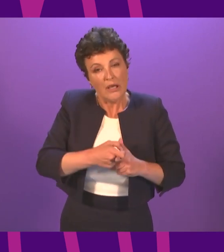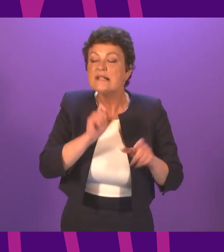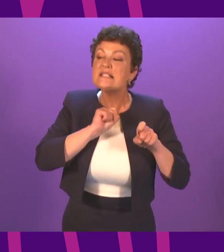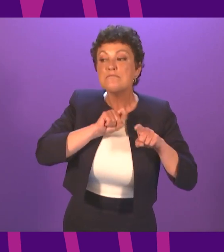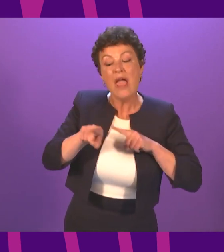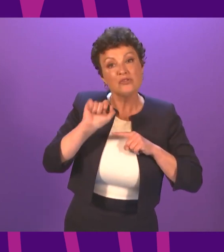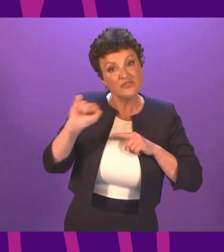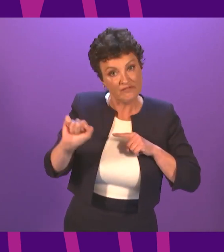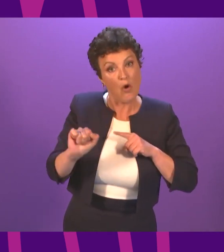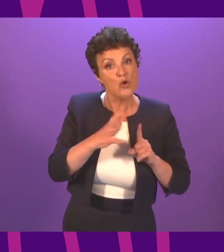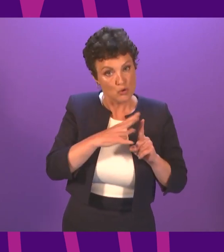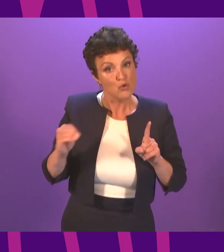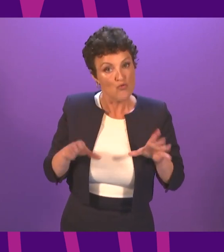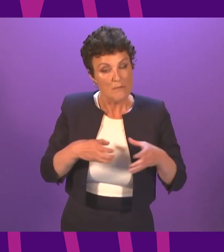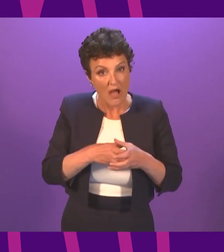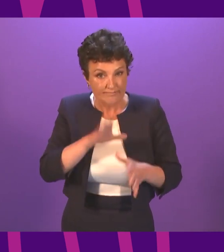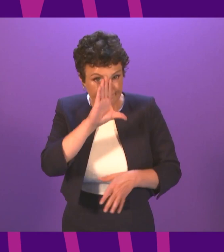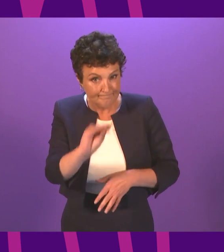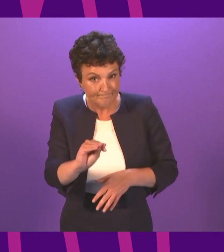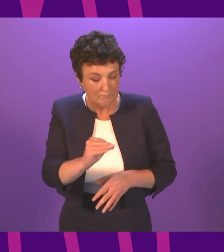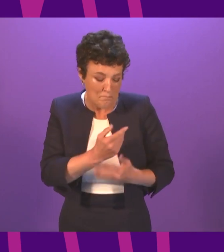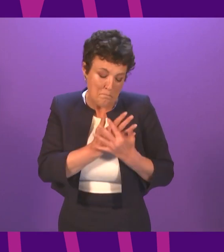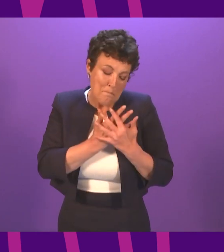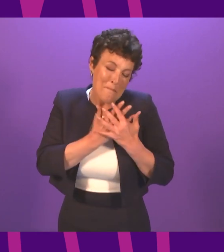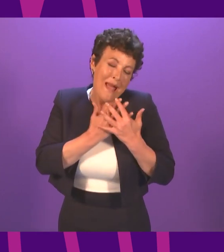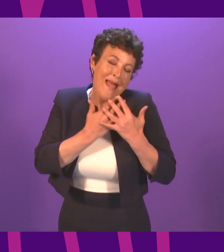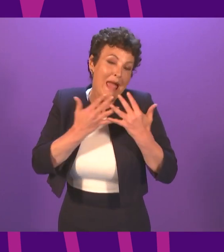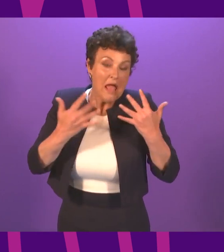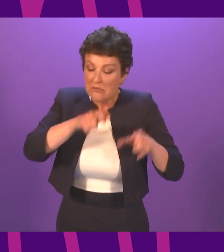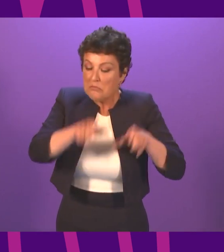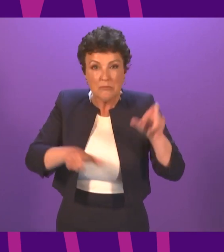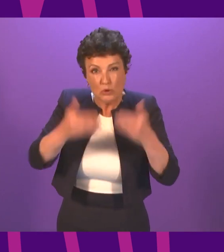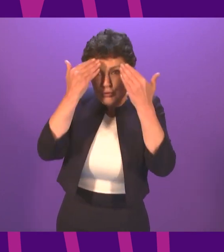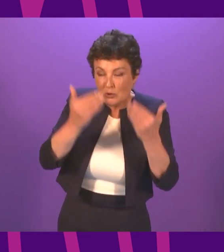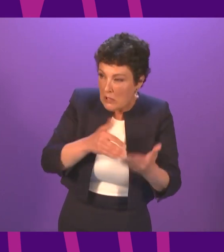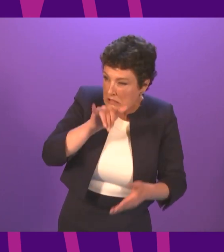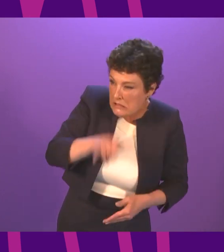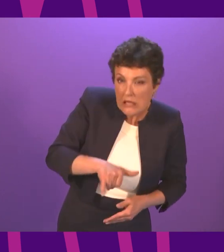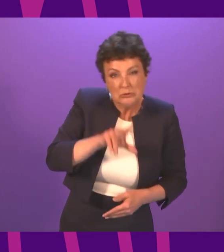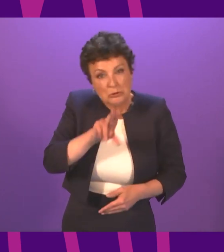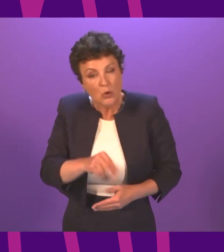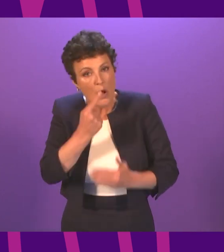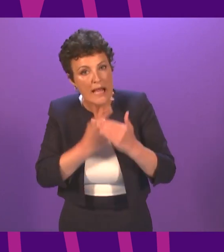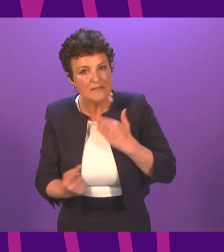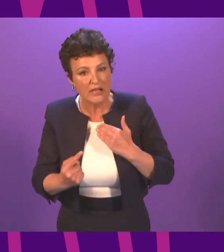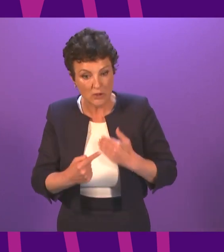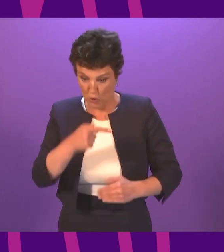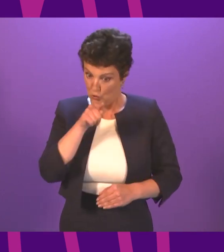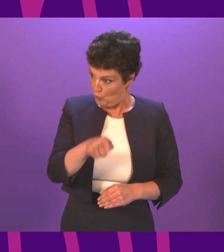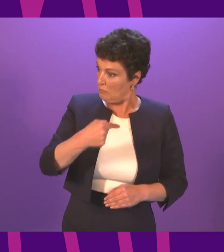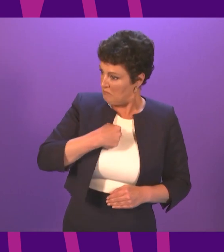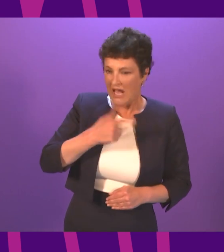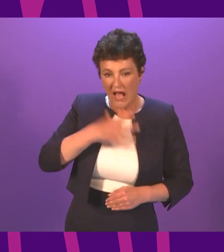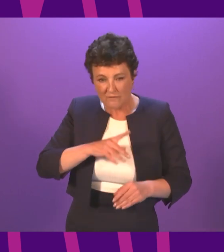Conservative Party. There are many people yet to make up their mind about independence. We must reach out to them and